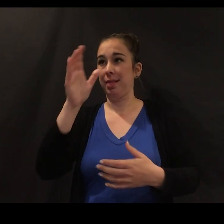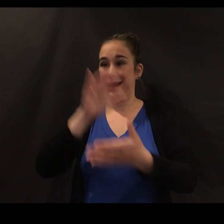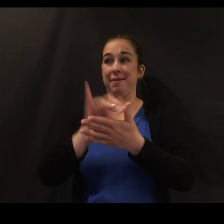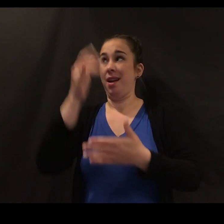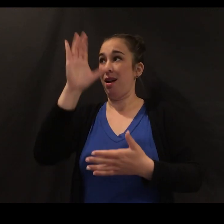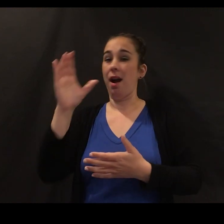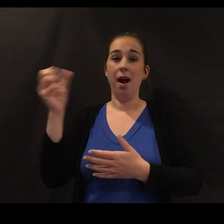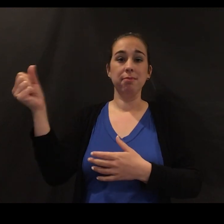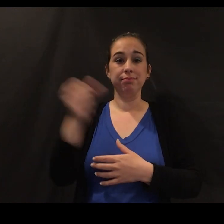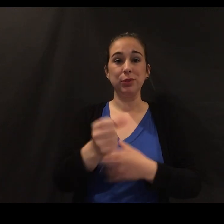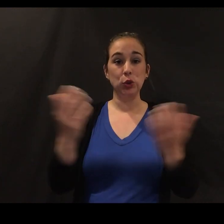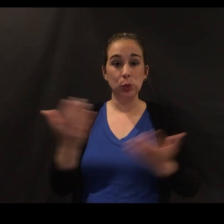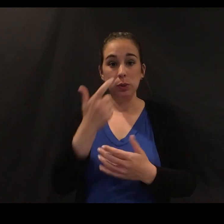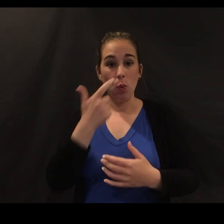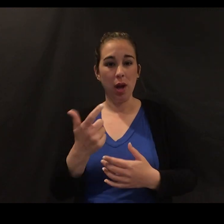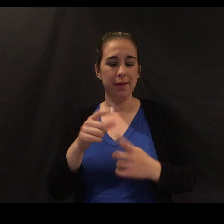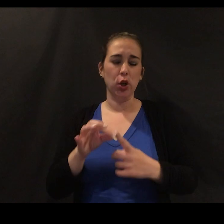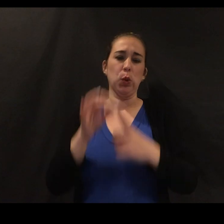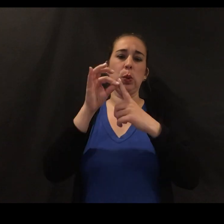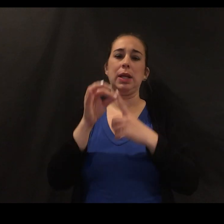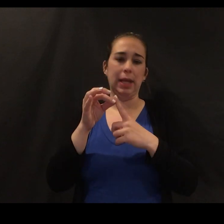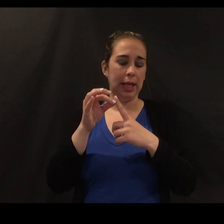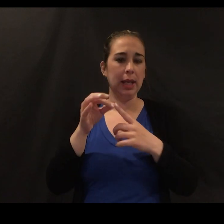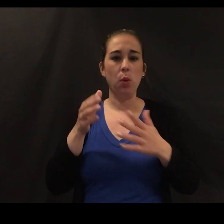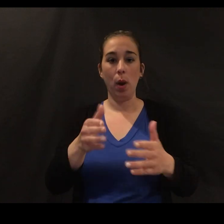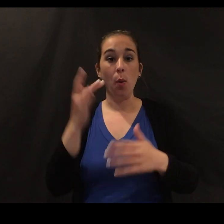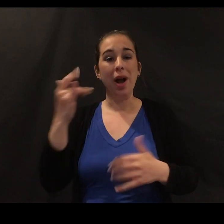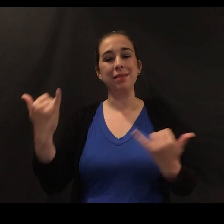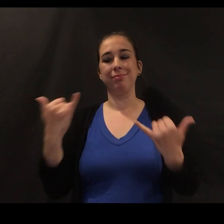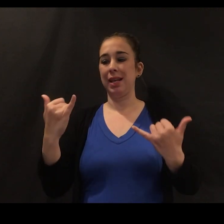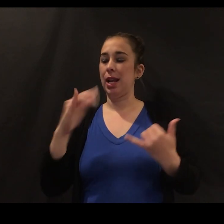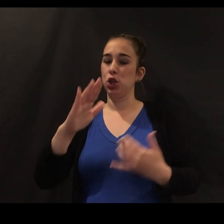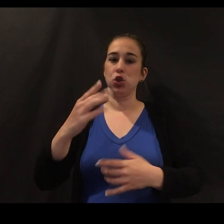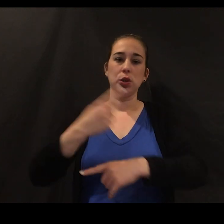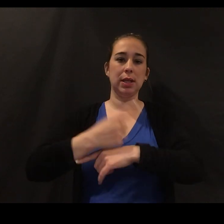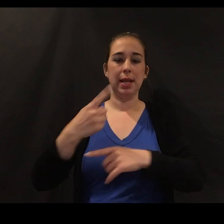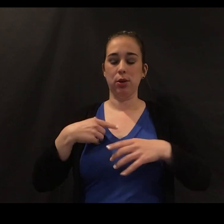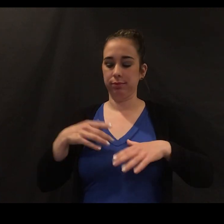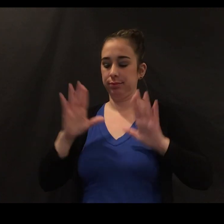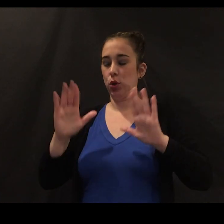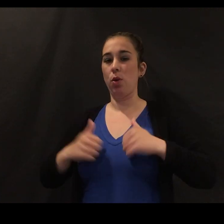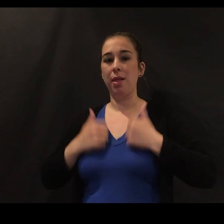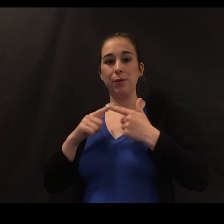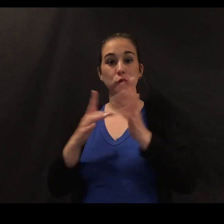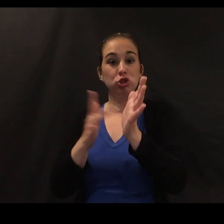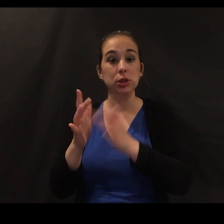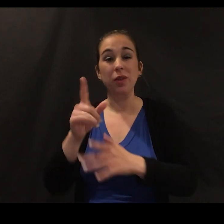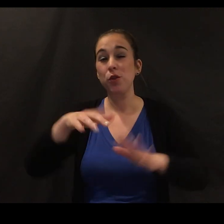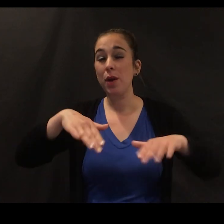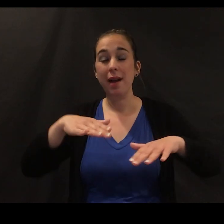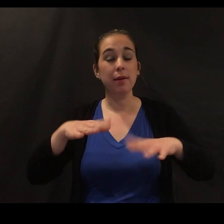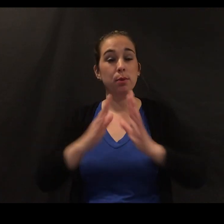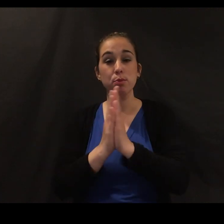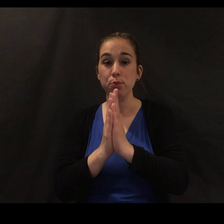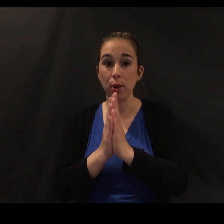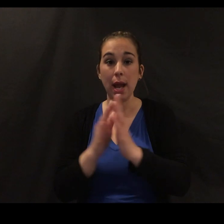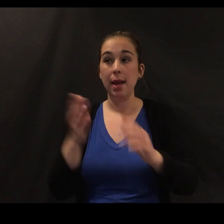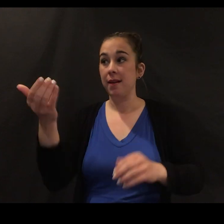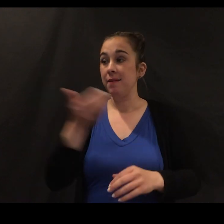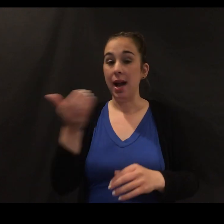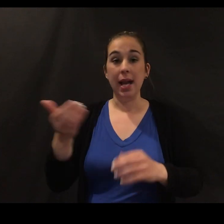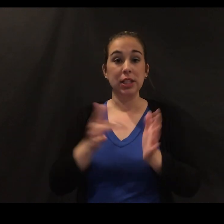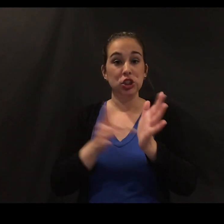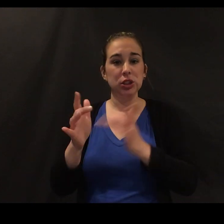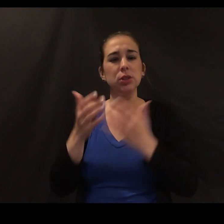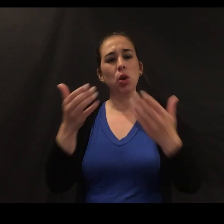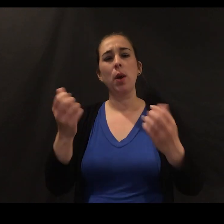very unique way, because this is your day to turn your life over to Jesus. So if you've never prayed a prayer to invite Him into your life, would you pray that prayer with me